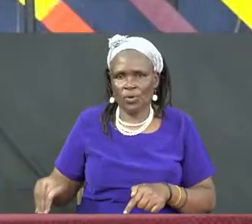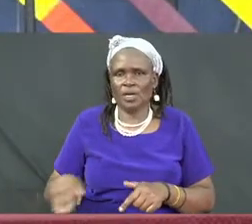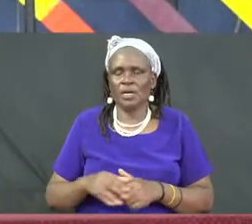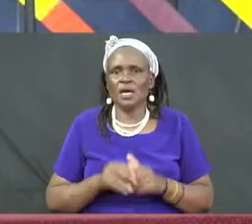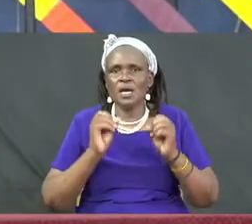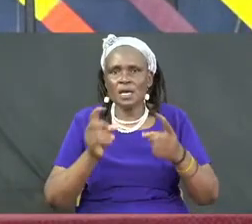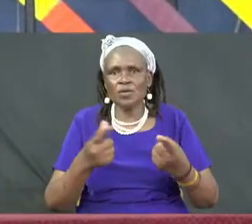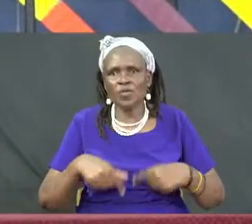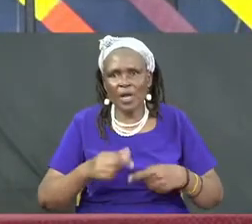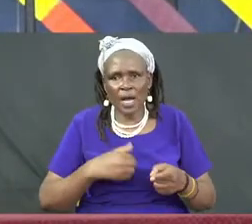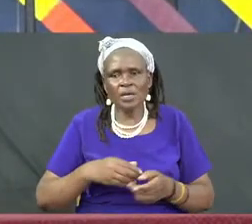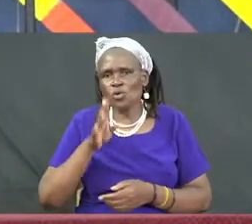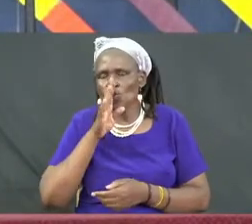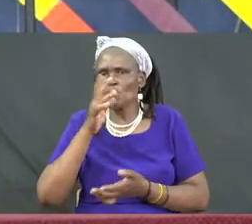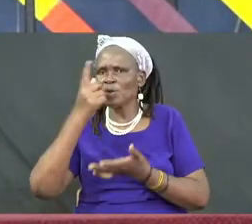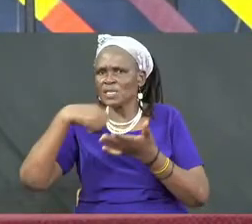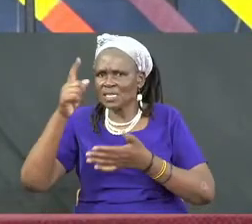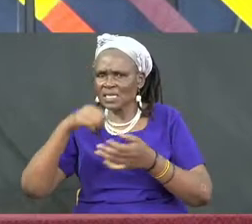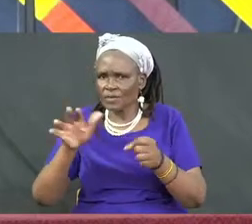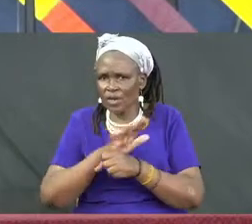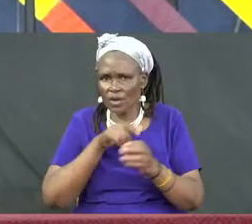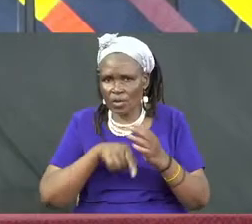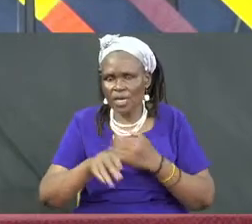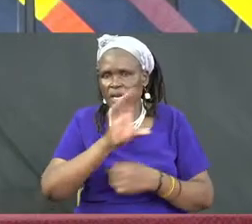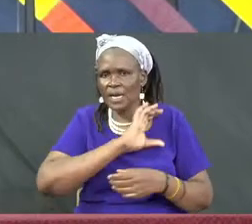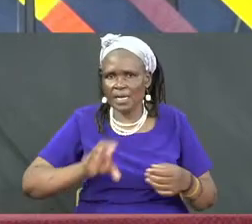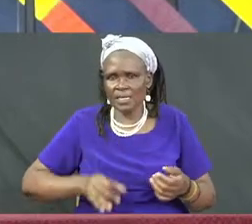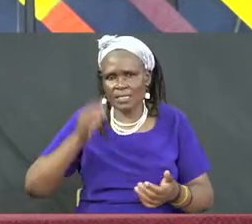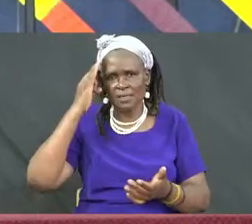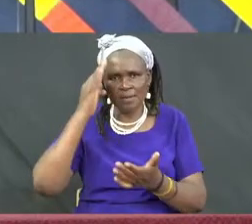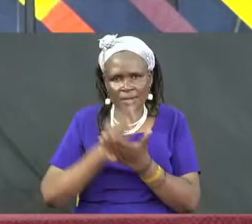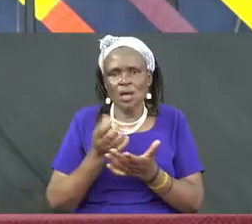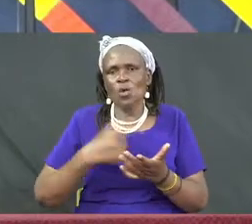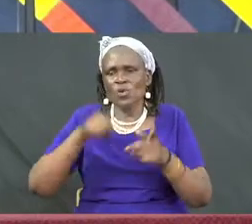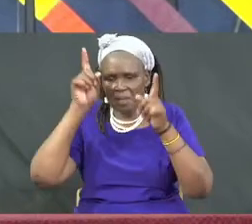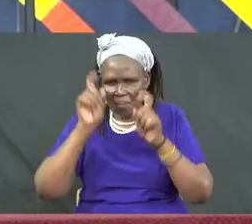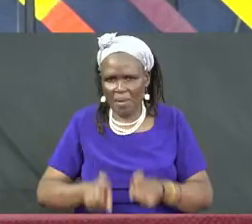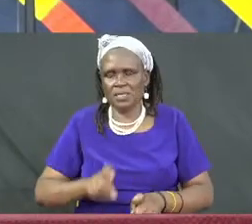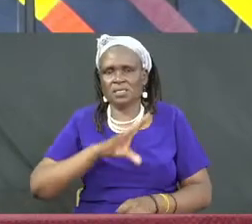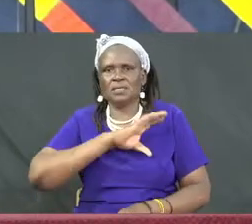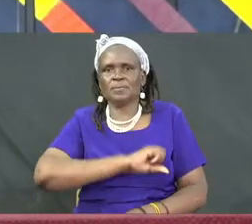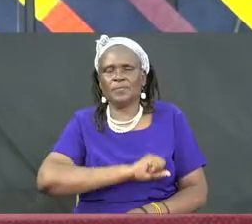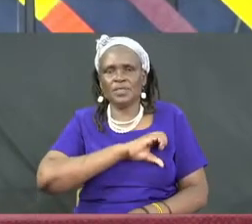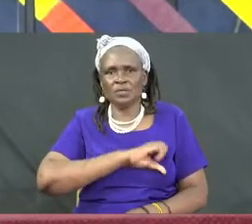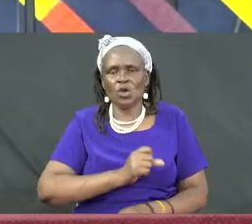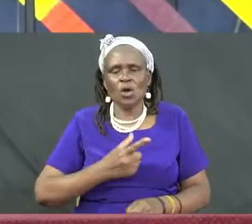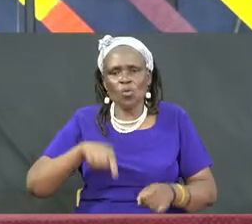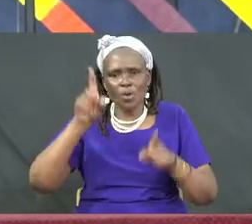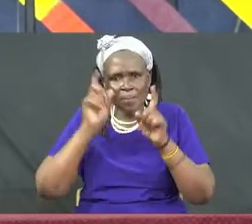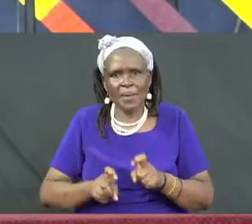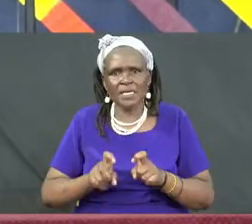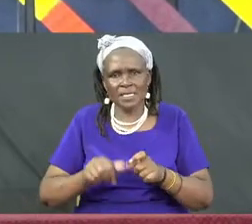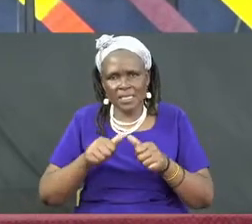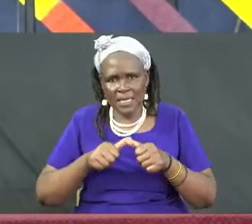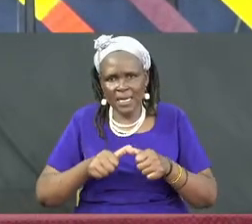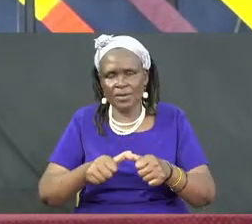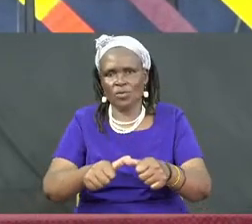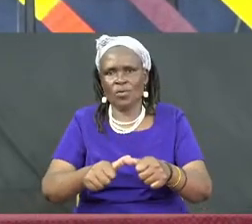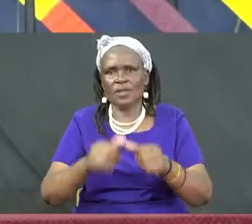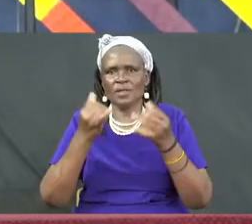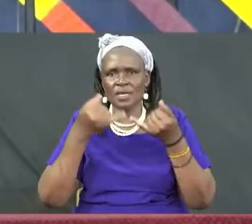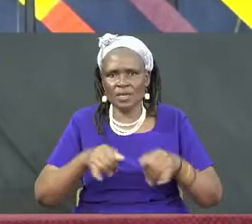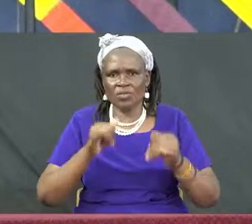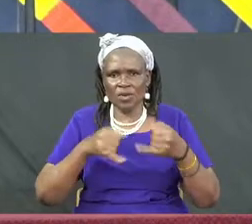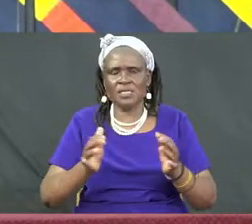If we are to be successful in our Christian faith, we must persevere. We must endure the trials